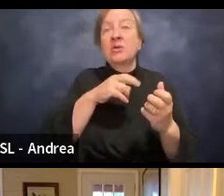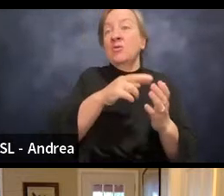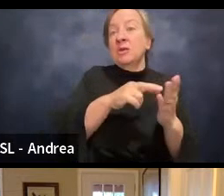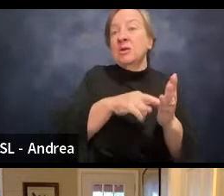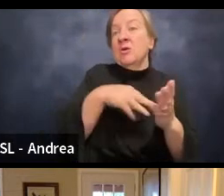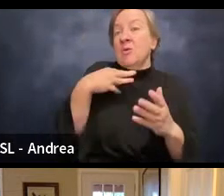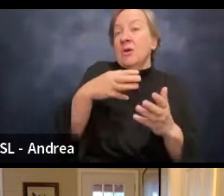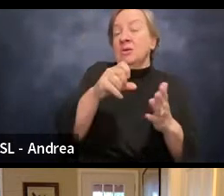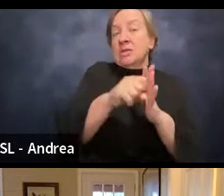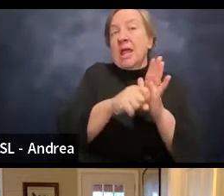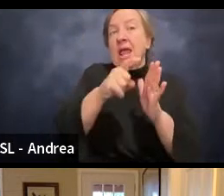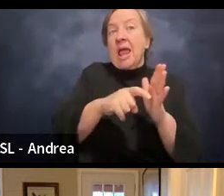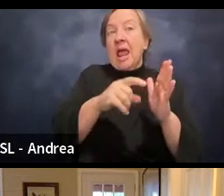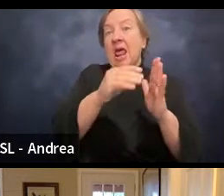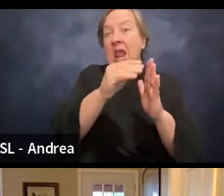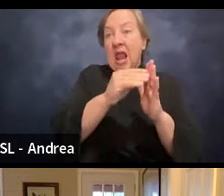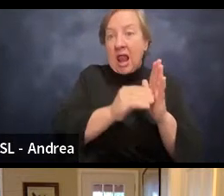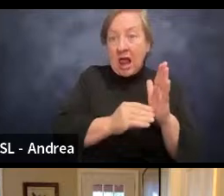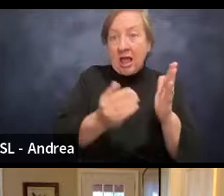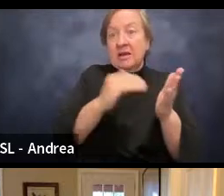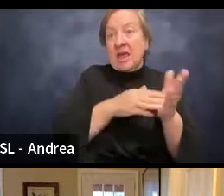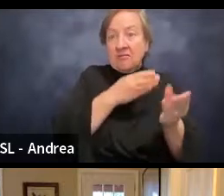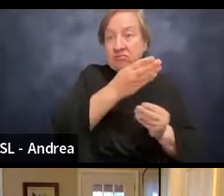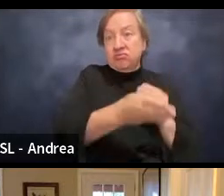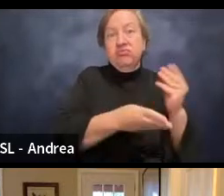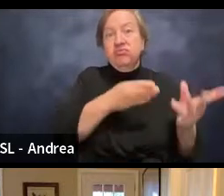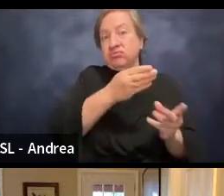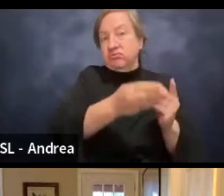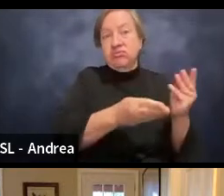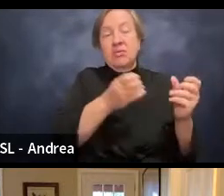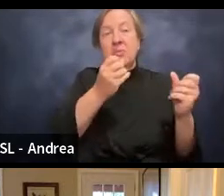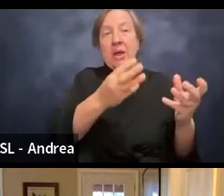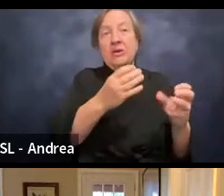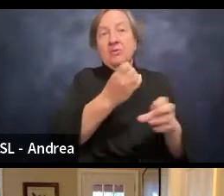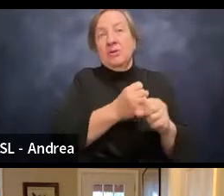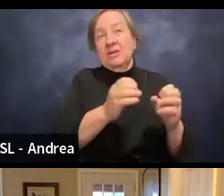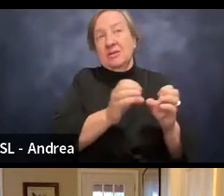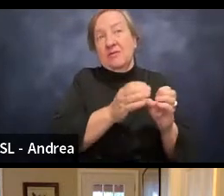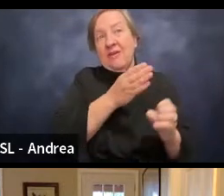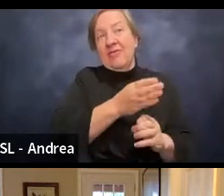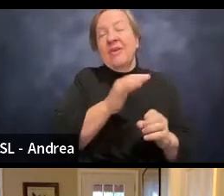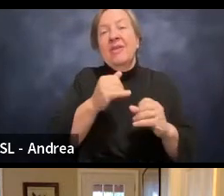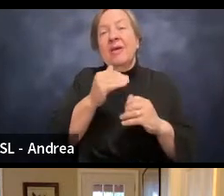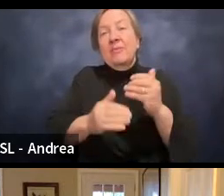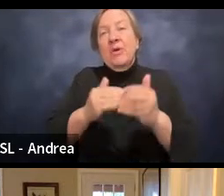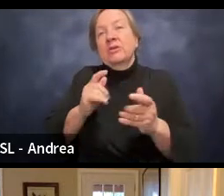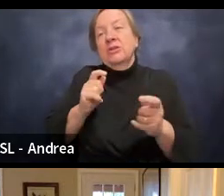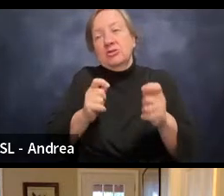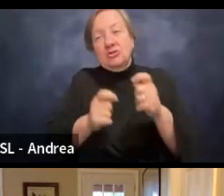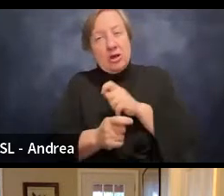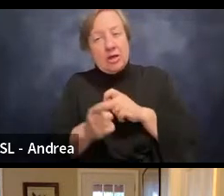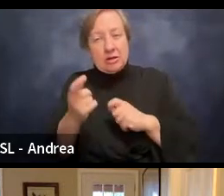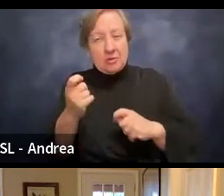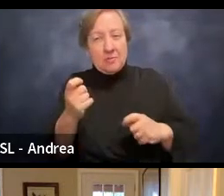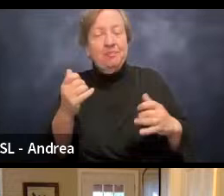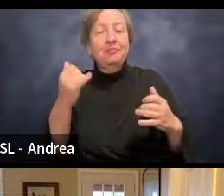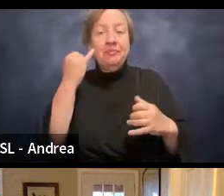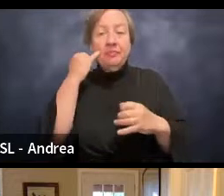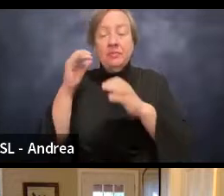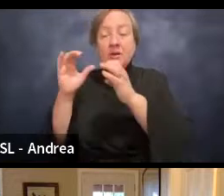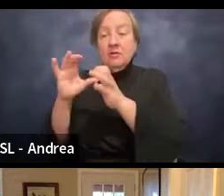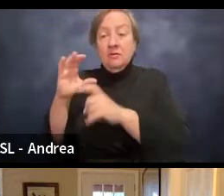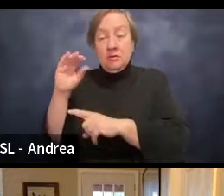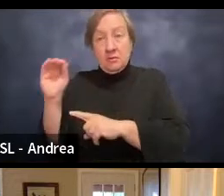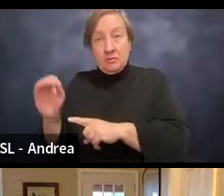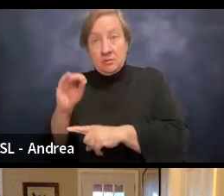had to submit the same level of documentation to be certified there. That process has now shifted. So if you're certified in